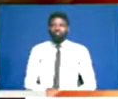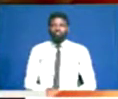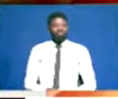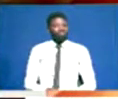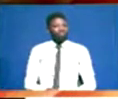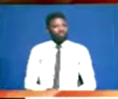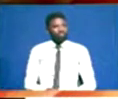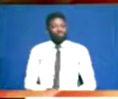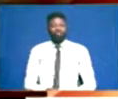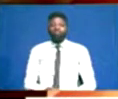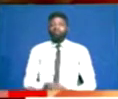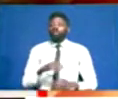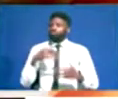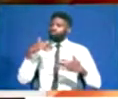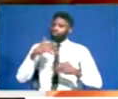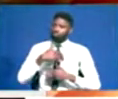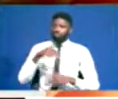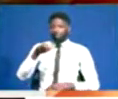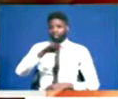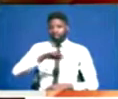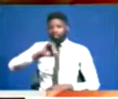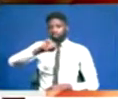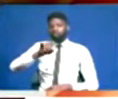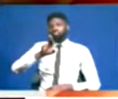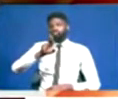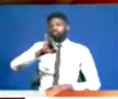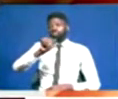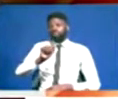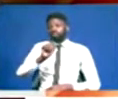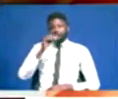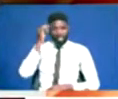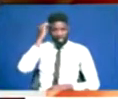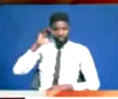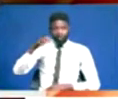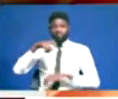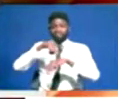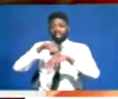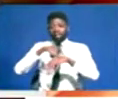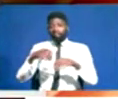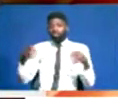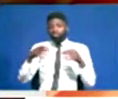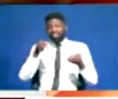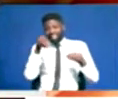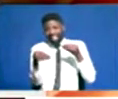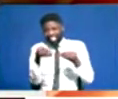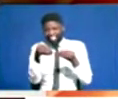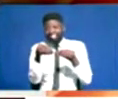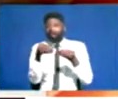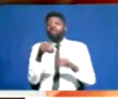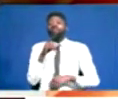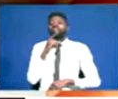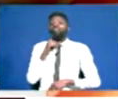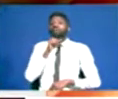And shock has hit Nyacaba village in Juja, Kiambu County, after a suspected pack of hyenas mauled a 9-year-old boy to death.